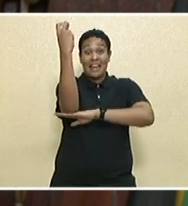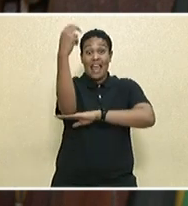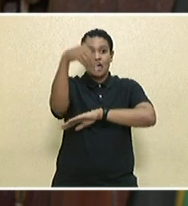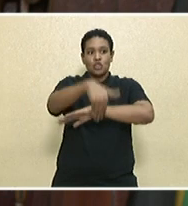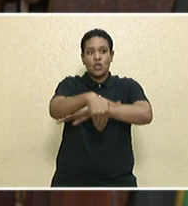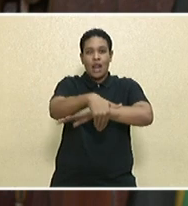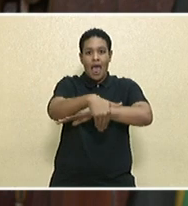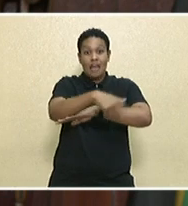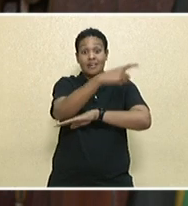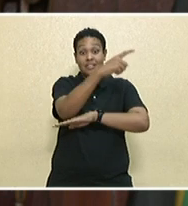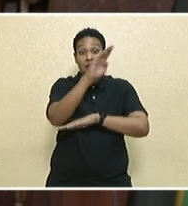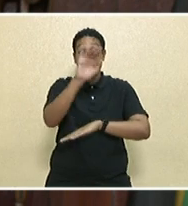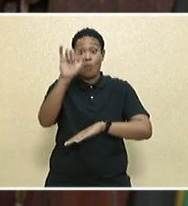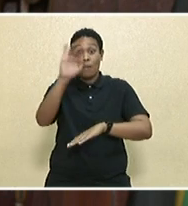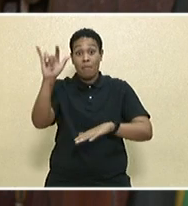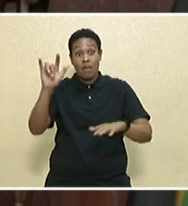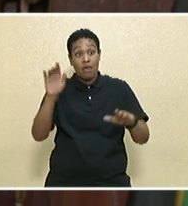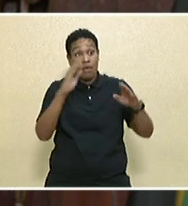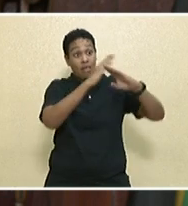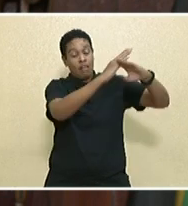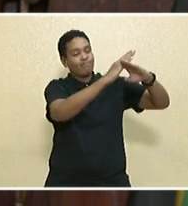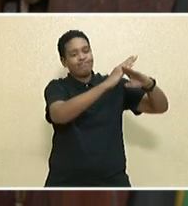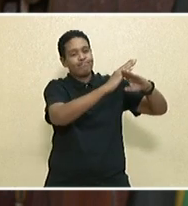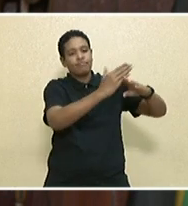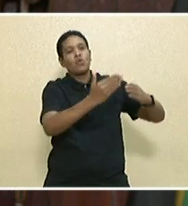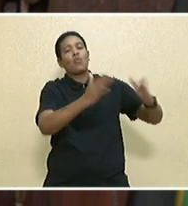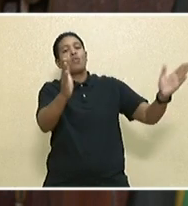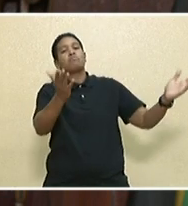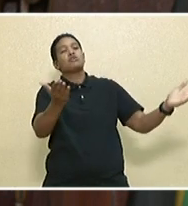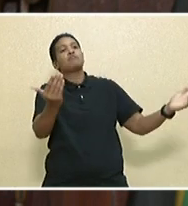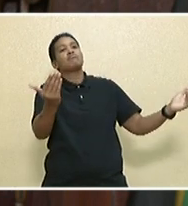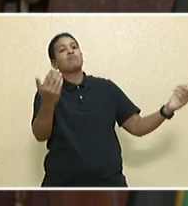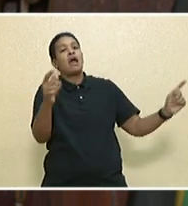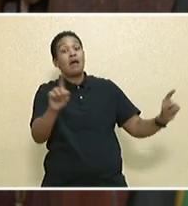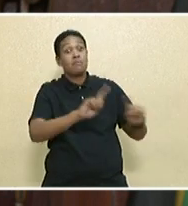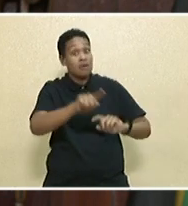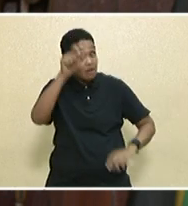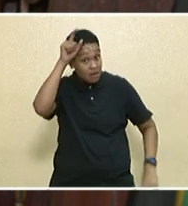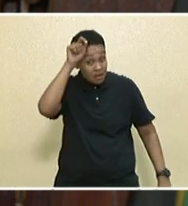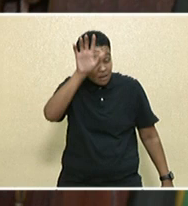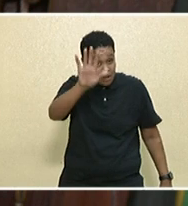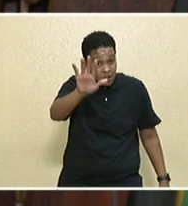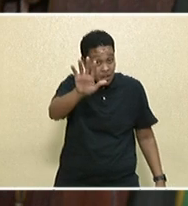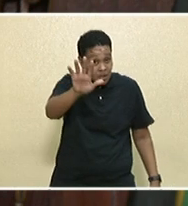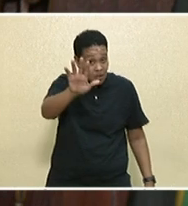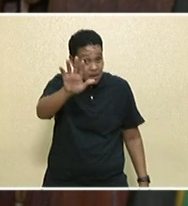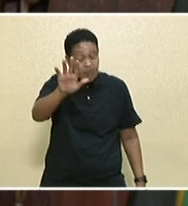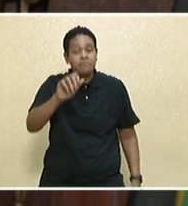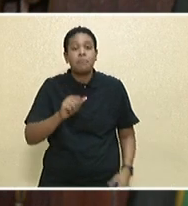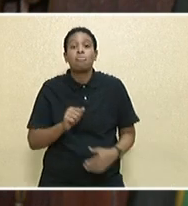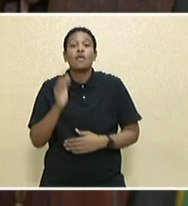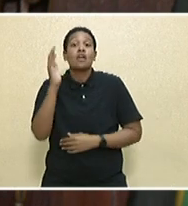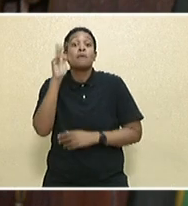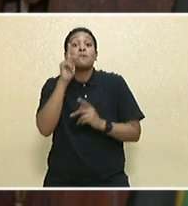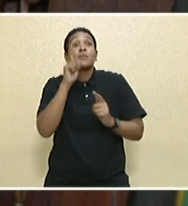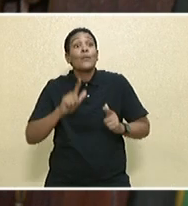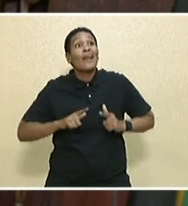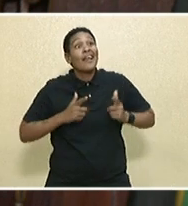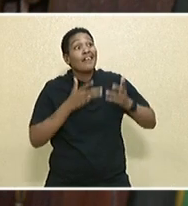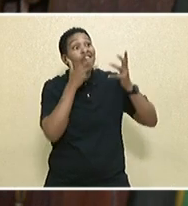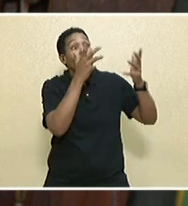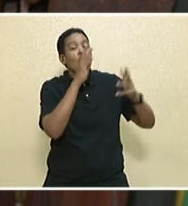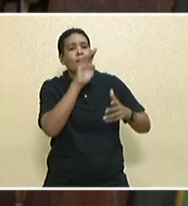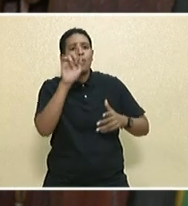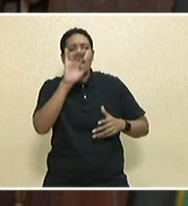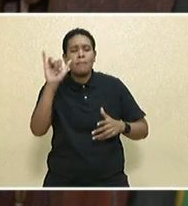will come to an end. This is not to say that the residents of Bull Bay should